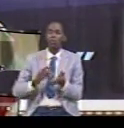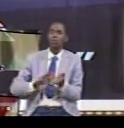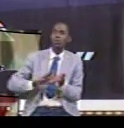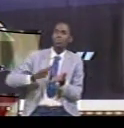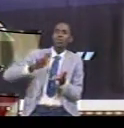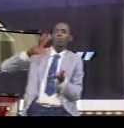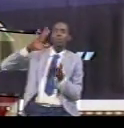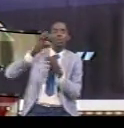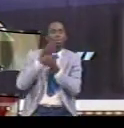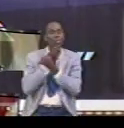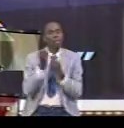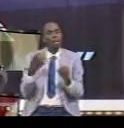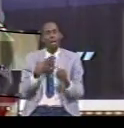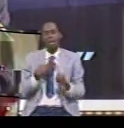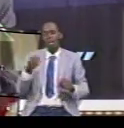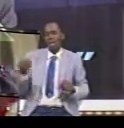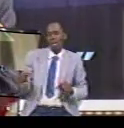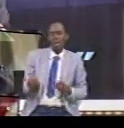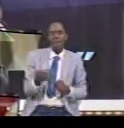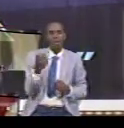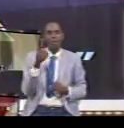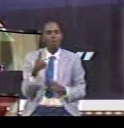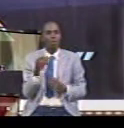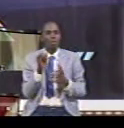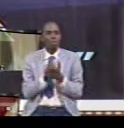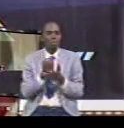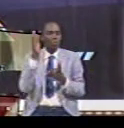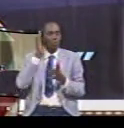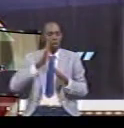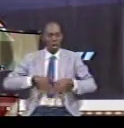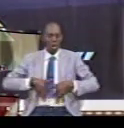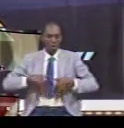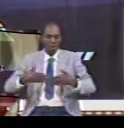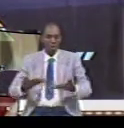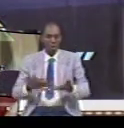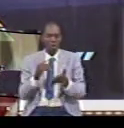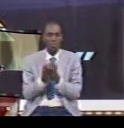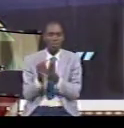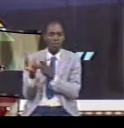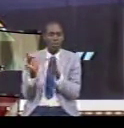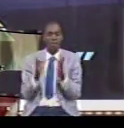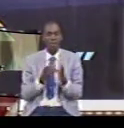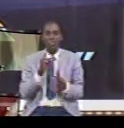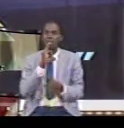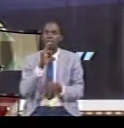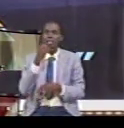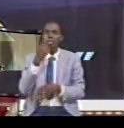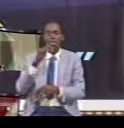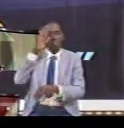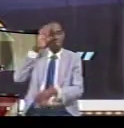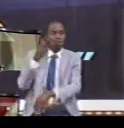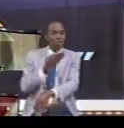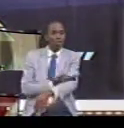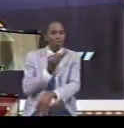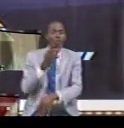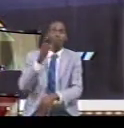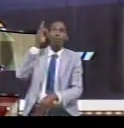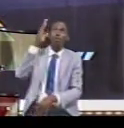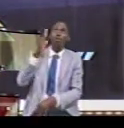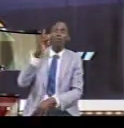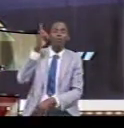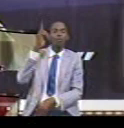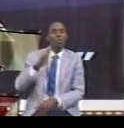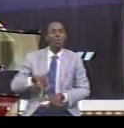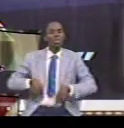it's for whosoever shall confess that Jesus is the Son of God, God dwelleth in